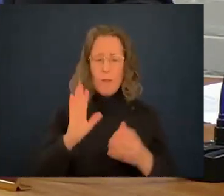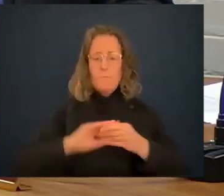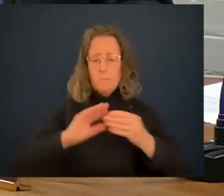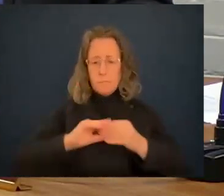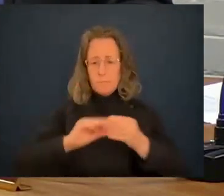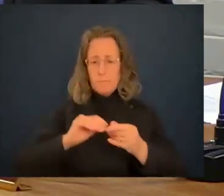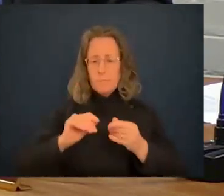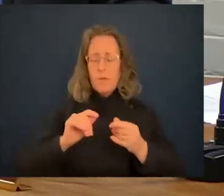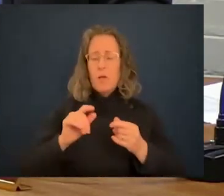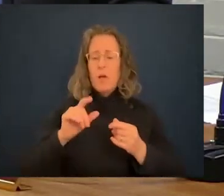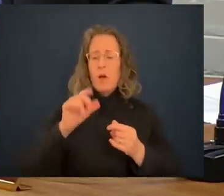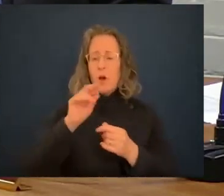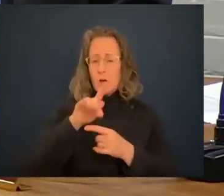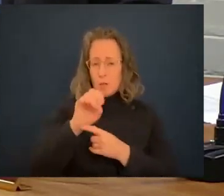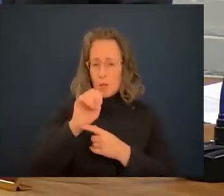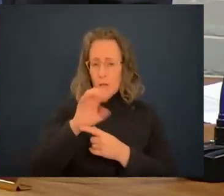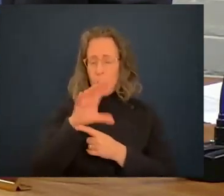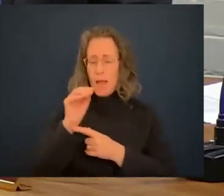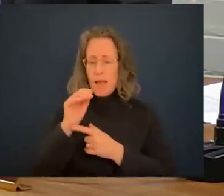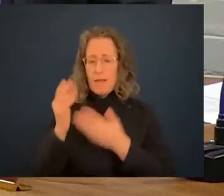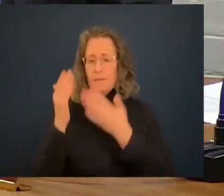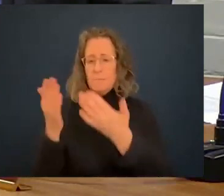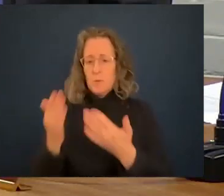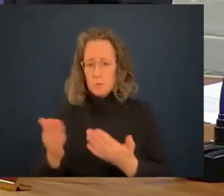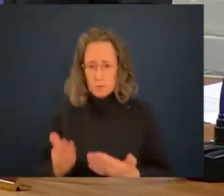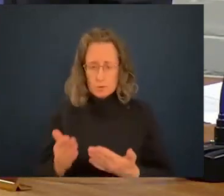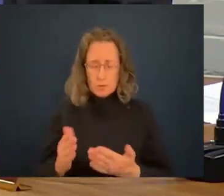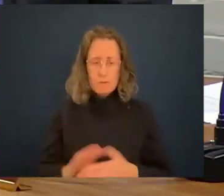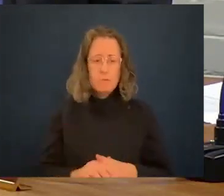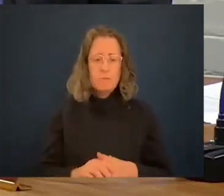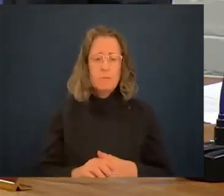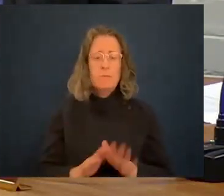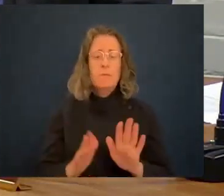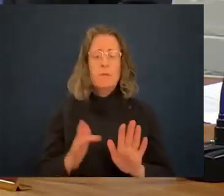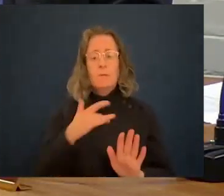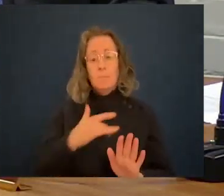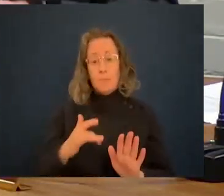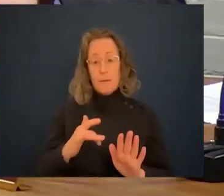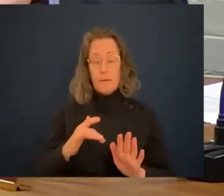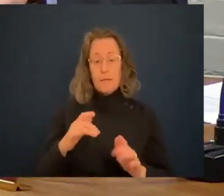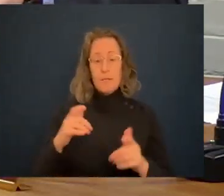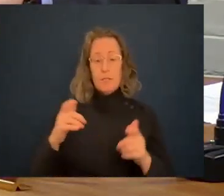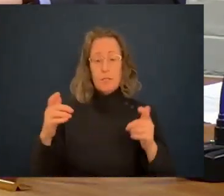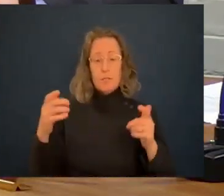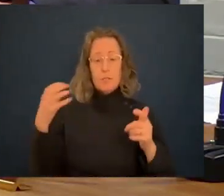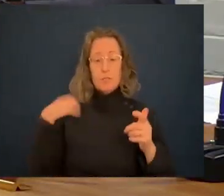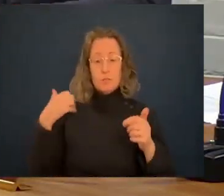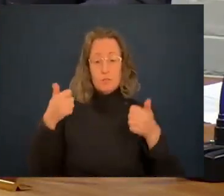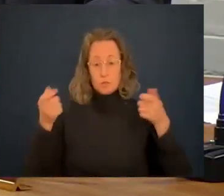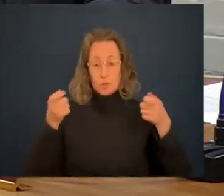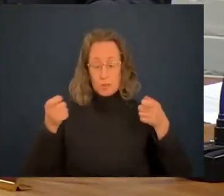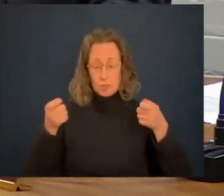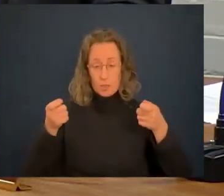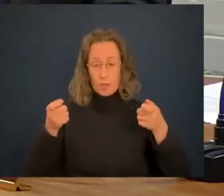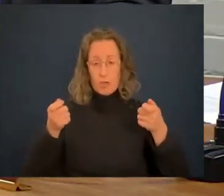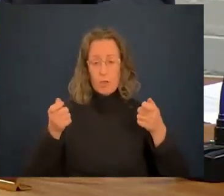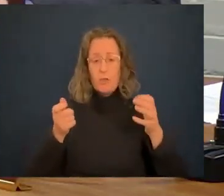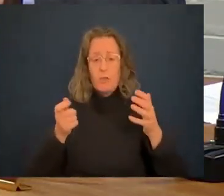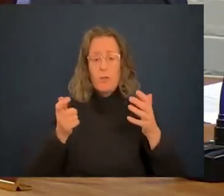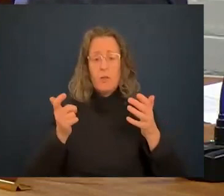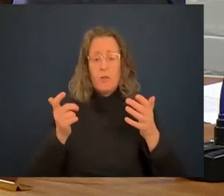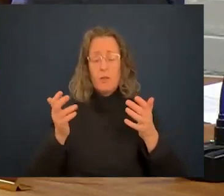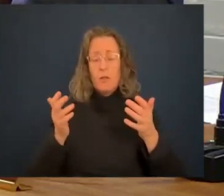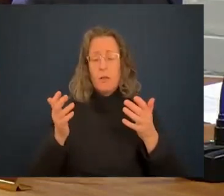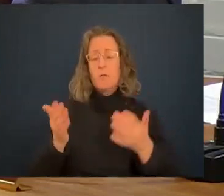uh at RTM uh and traditionally the chair does the motion for the budget that's what I was told